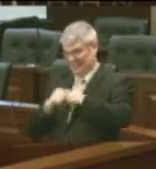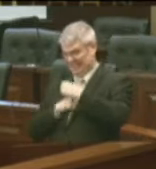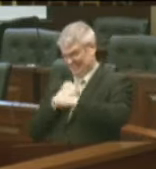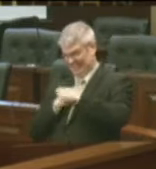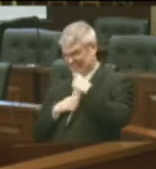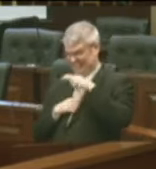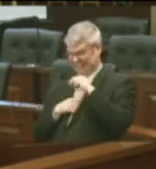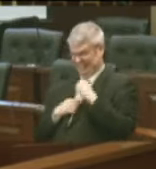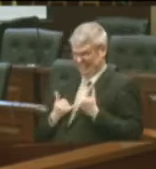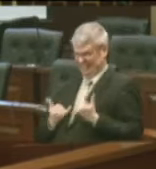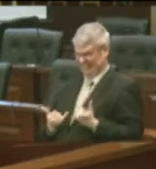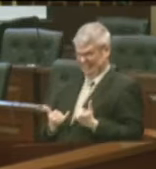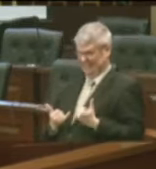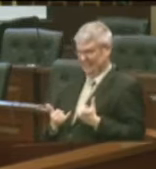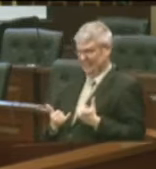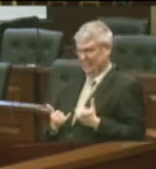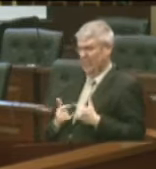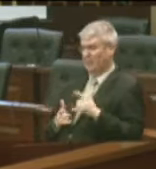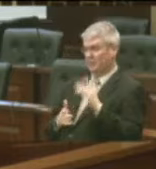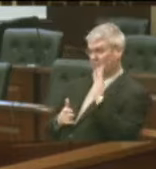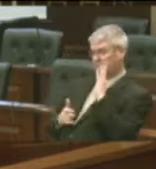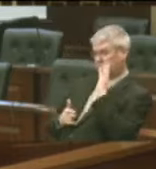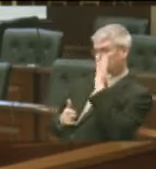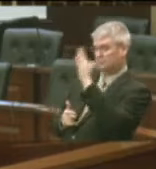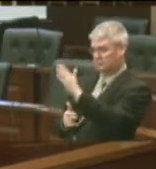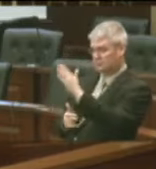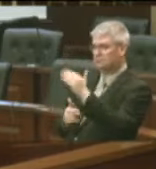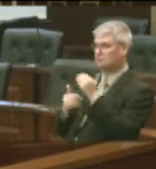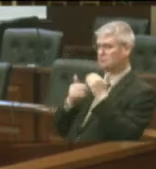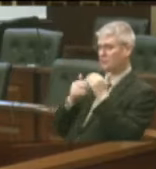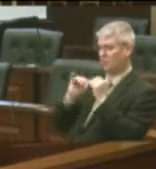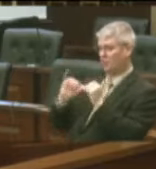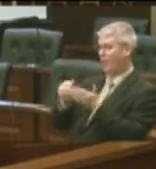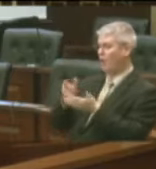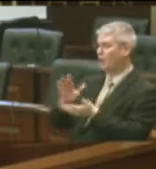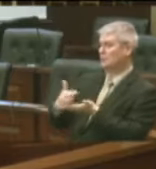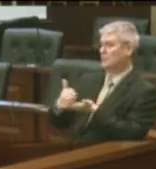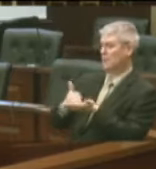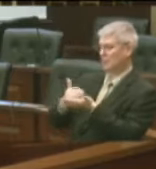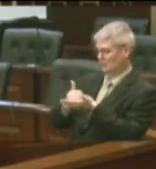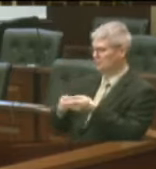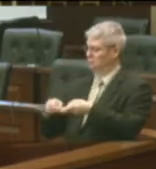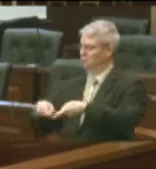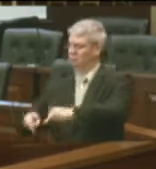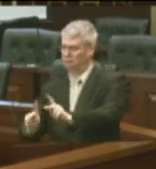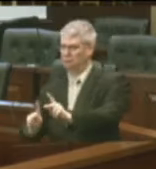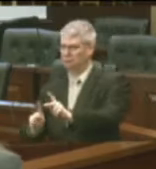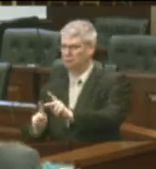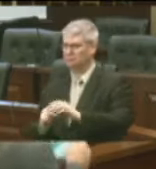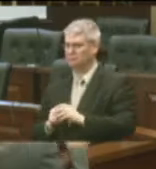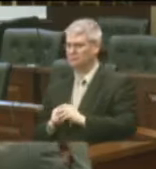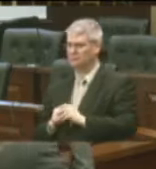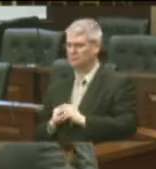be unfrozen. So then I guess my question is for the governor, is it your intent by making up the